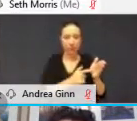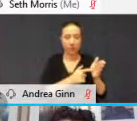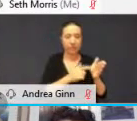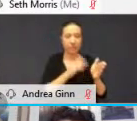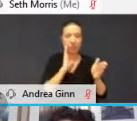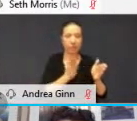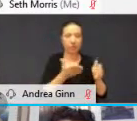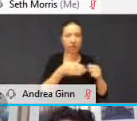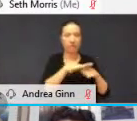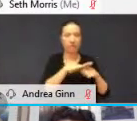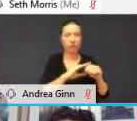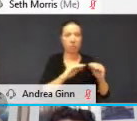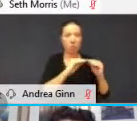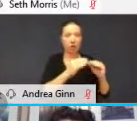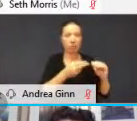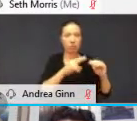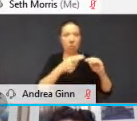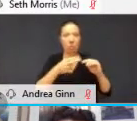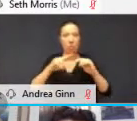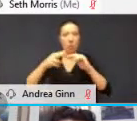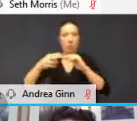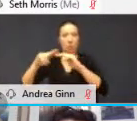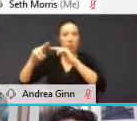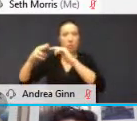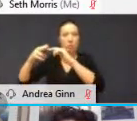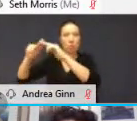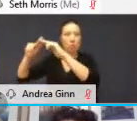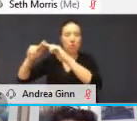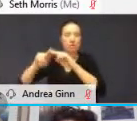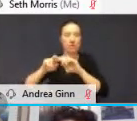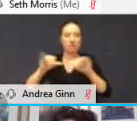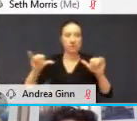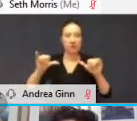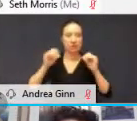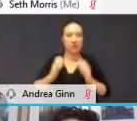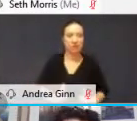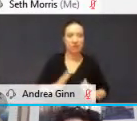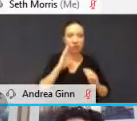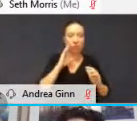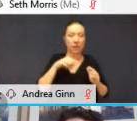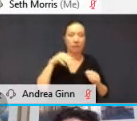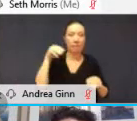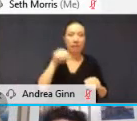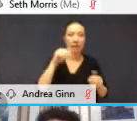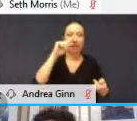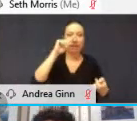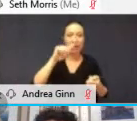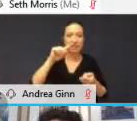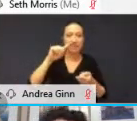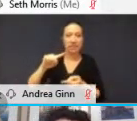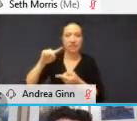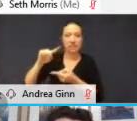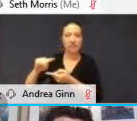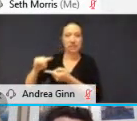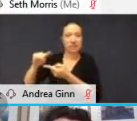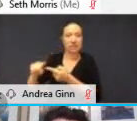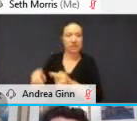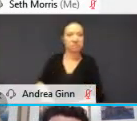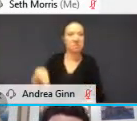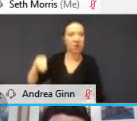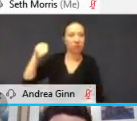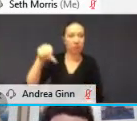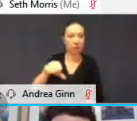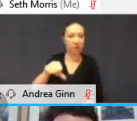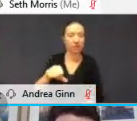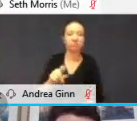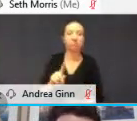individuals, while the consumer pays less in terms of out-of-pocket costs. However, I think it's helpful to sort of sit